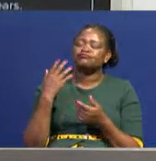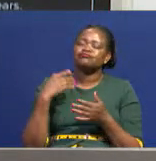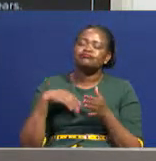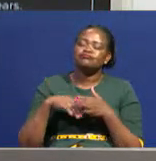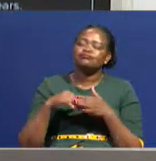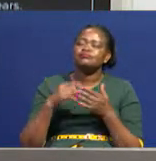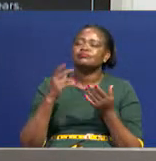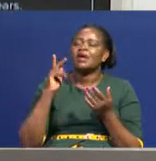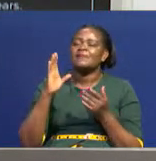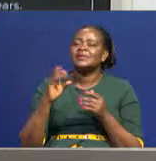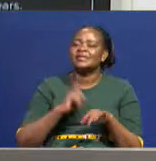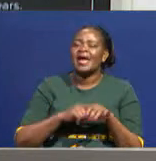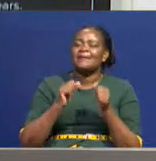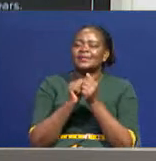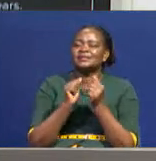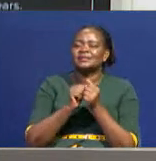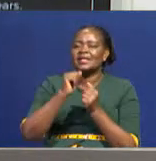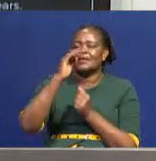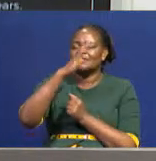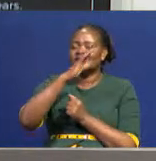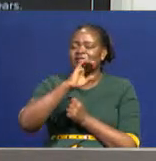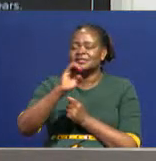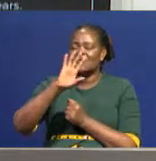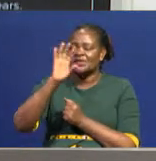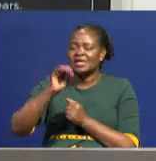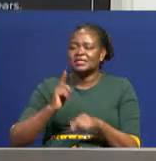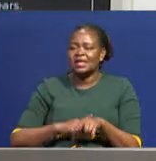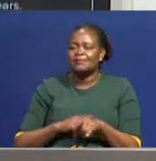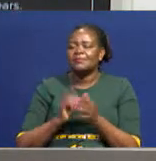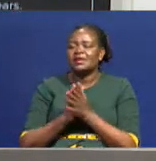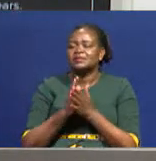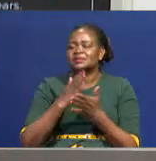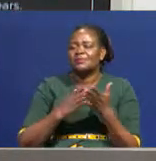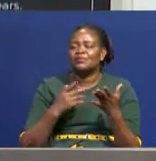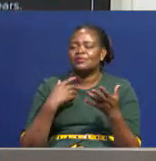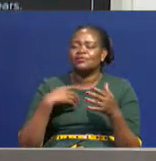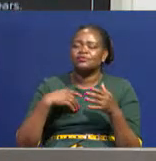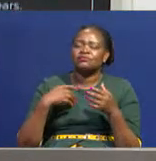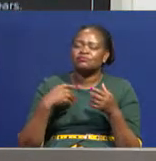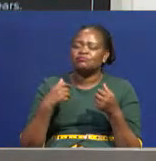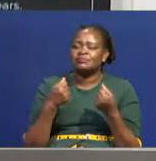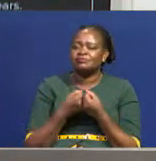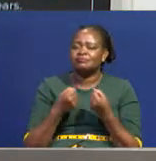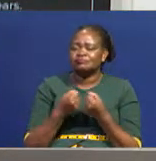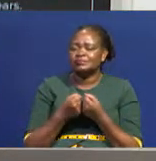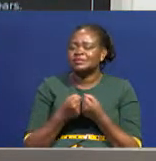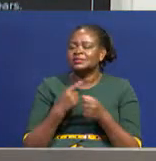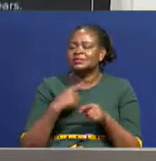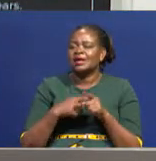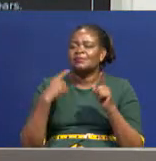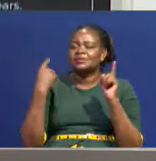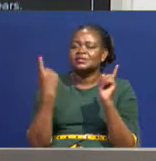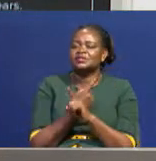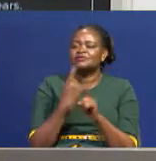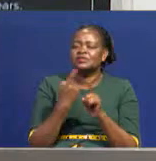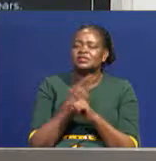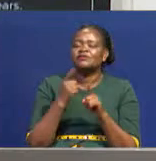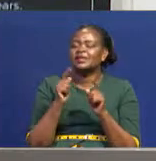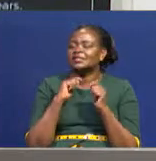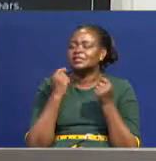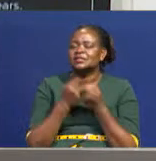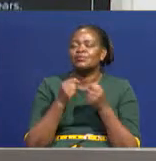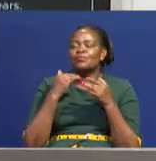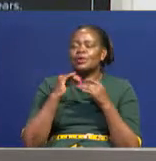on KBC Channel 1 at 10 p.m. East African time. And some of the matches on Libya will be facing Namibia while